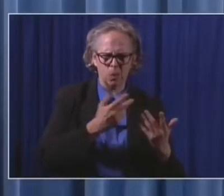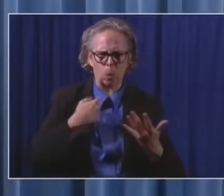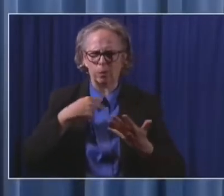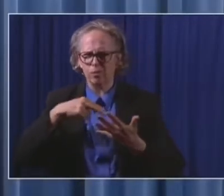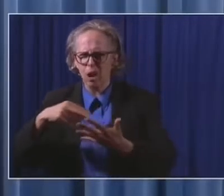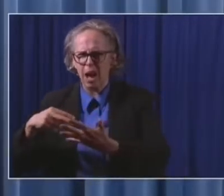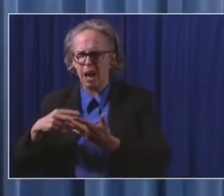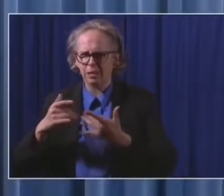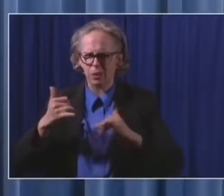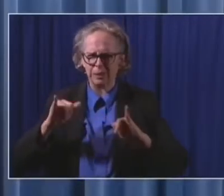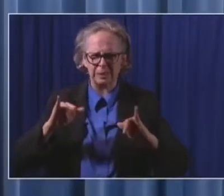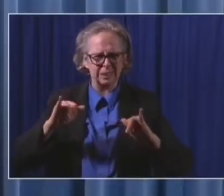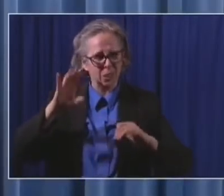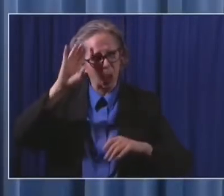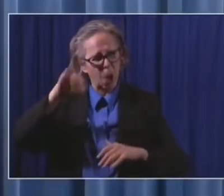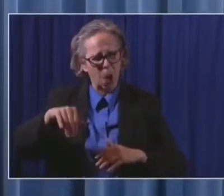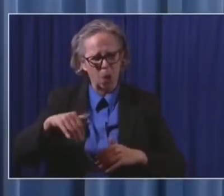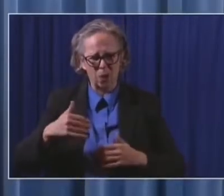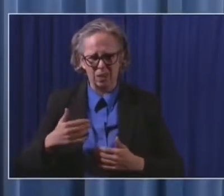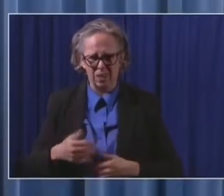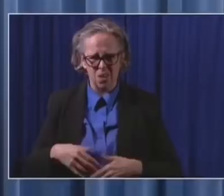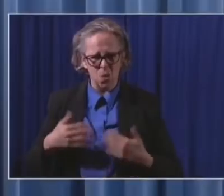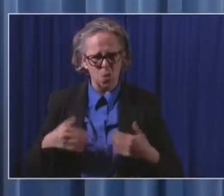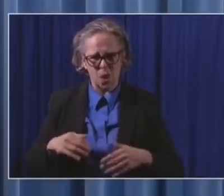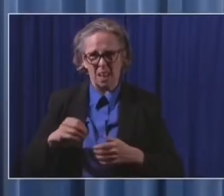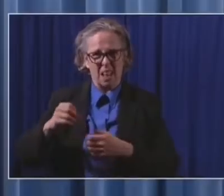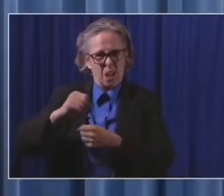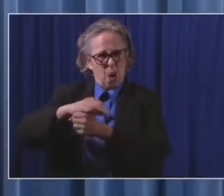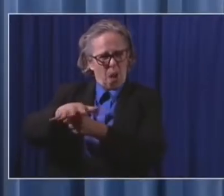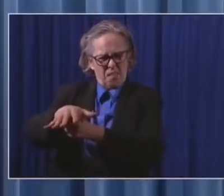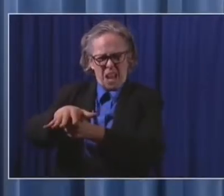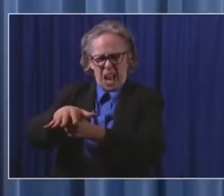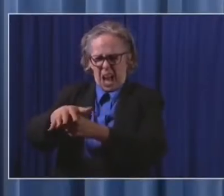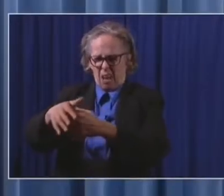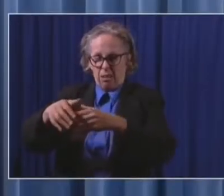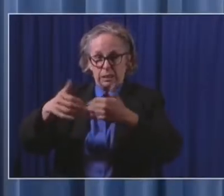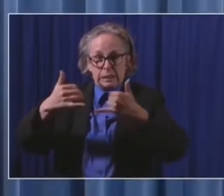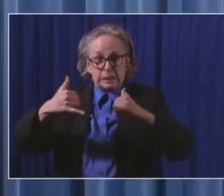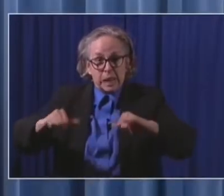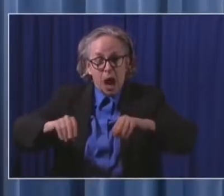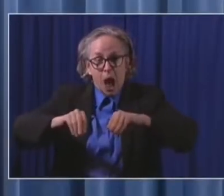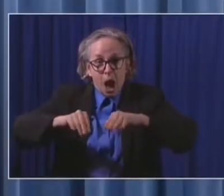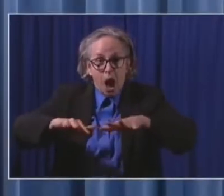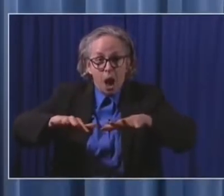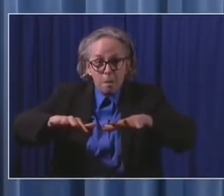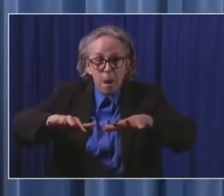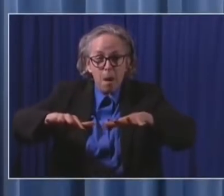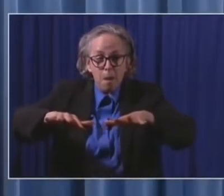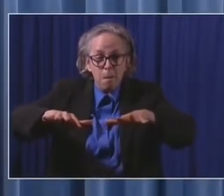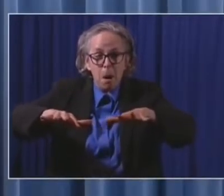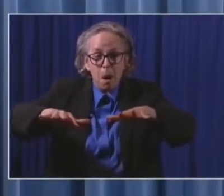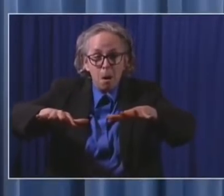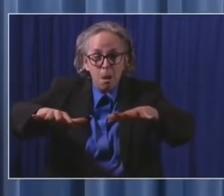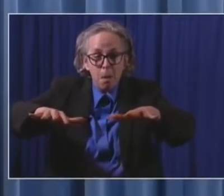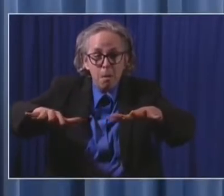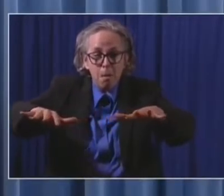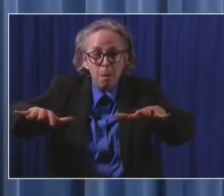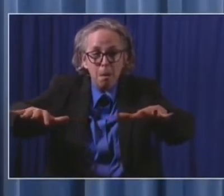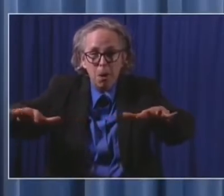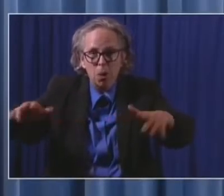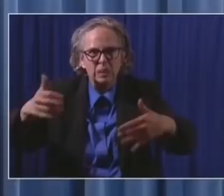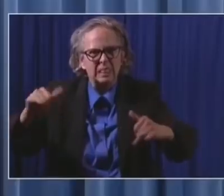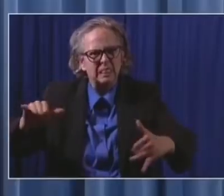speculate on based on things that I have read. But this virus continues to surprise. It continues